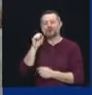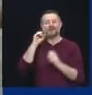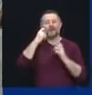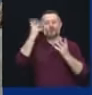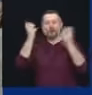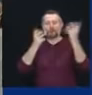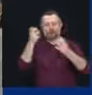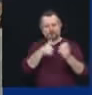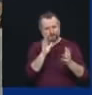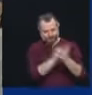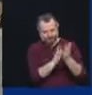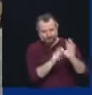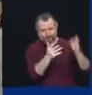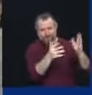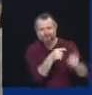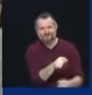applause.